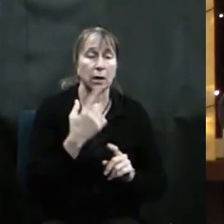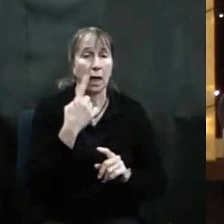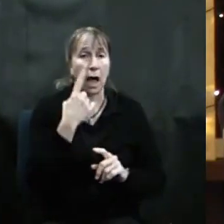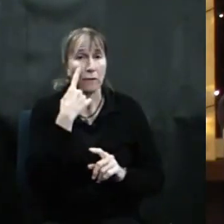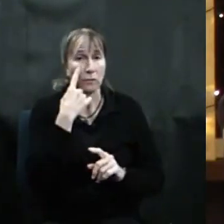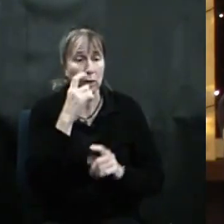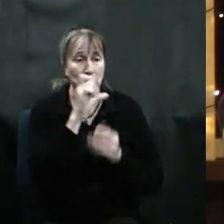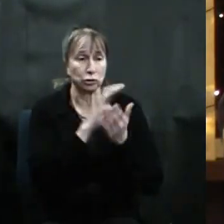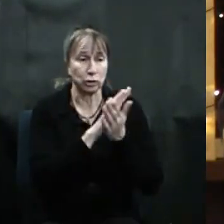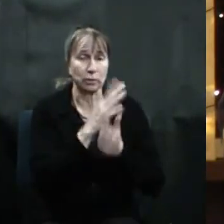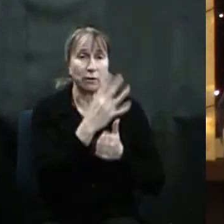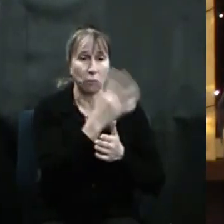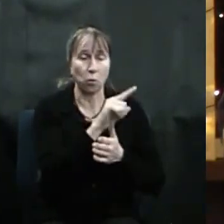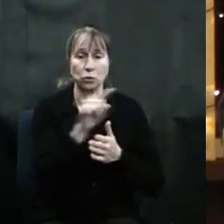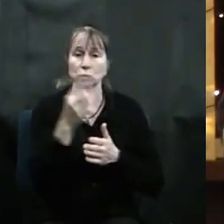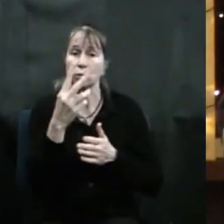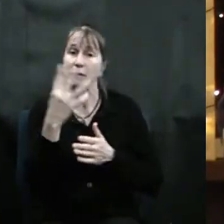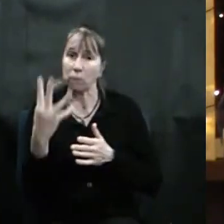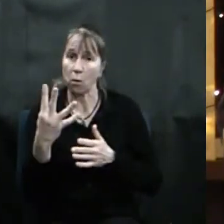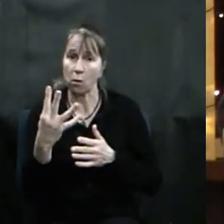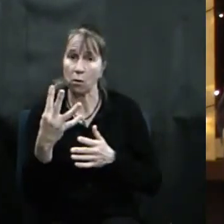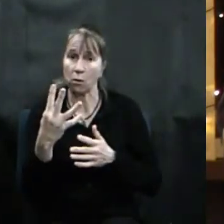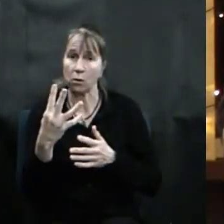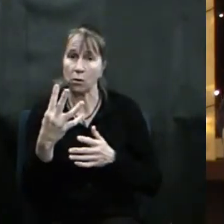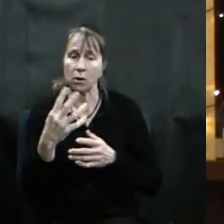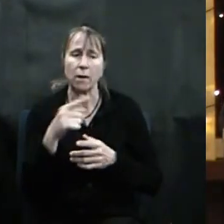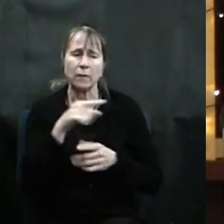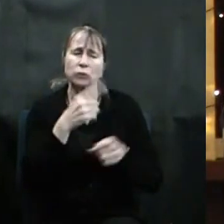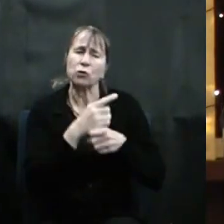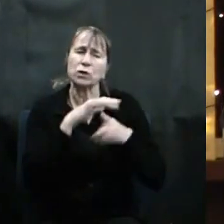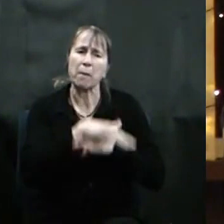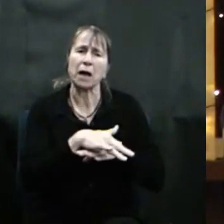the 7 years or so following Ezekiel's call in